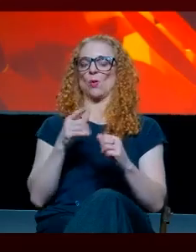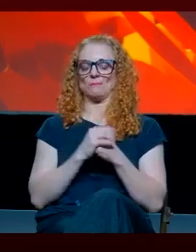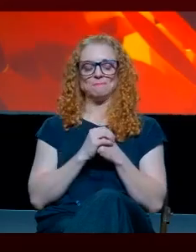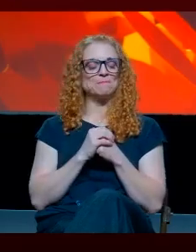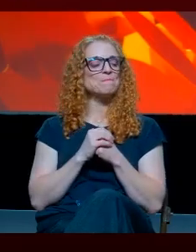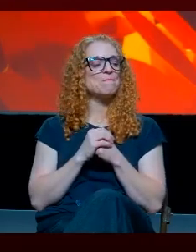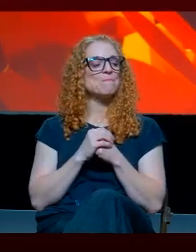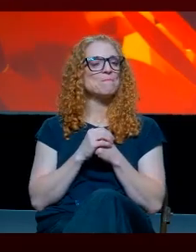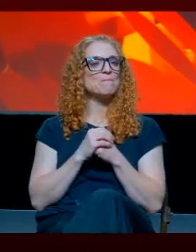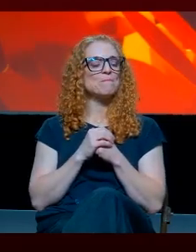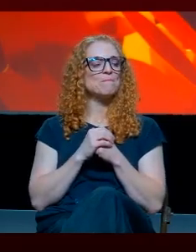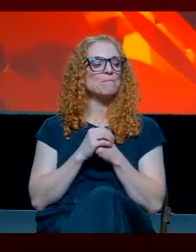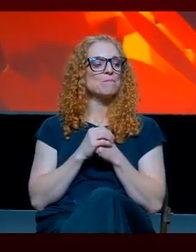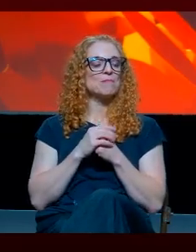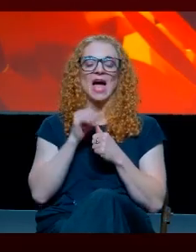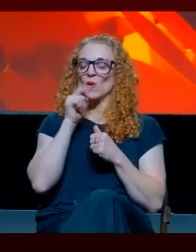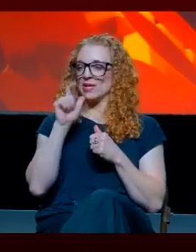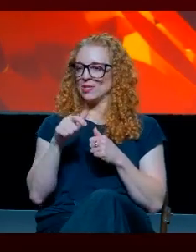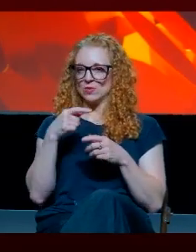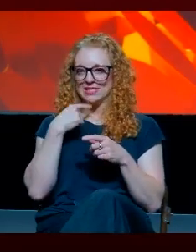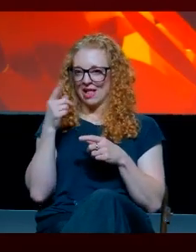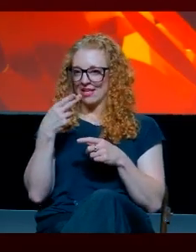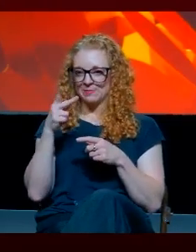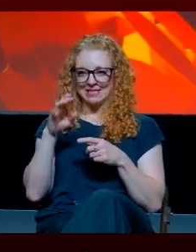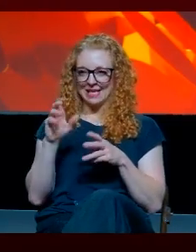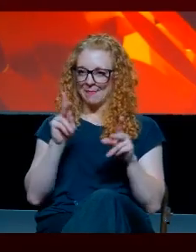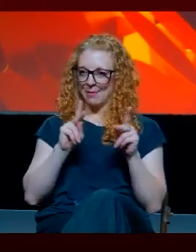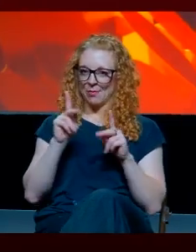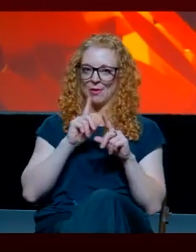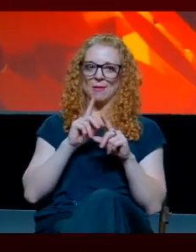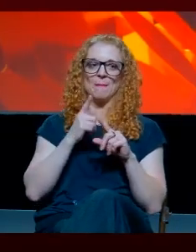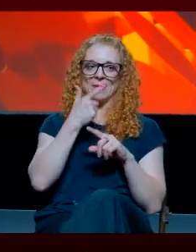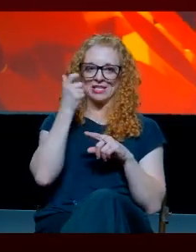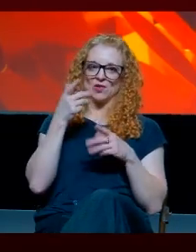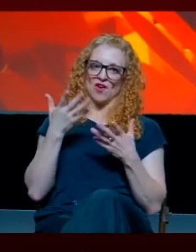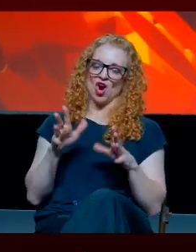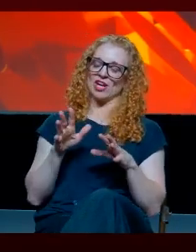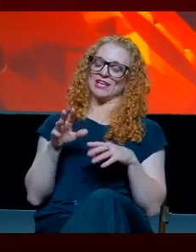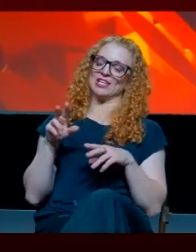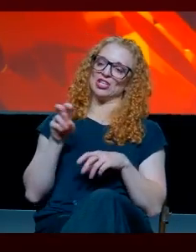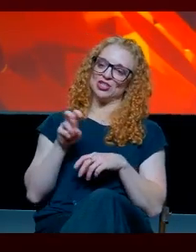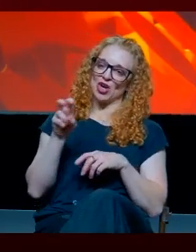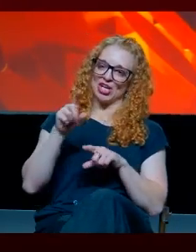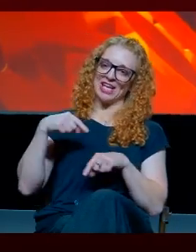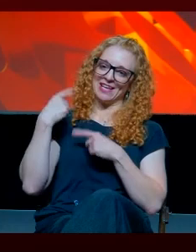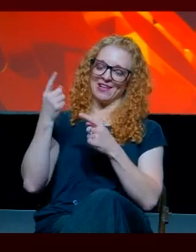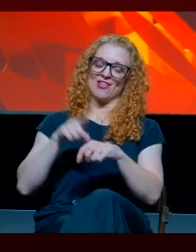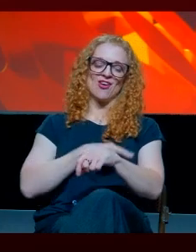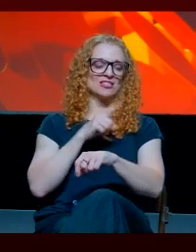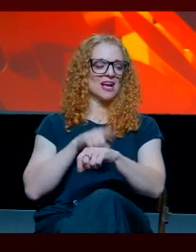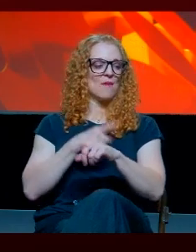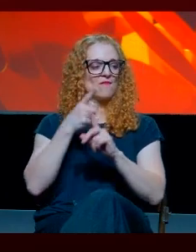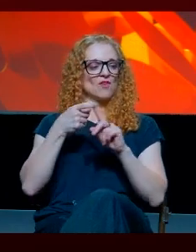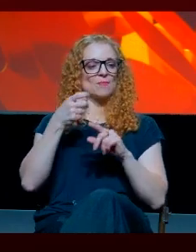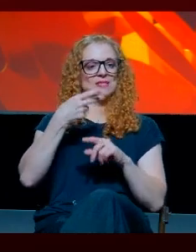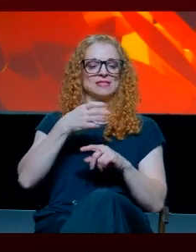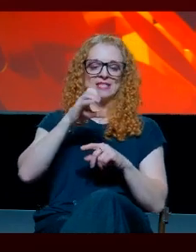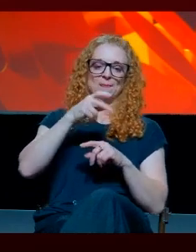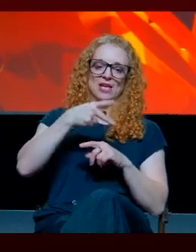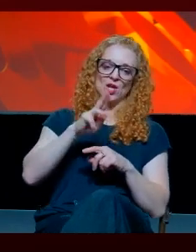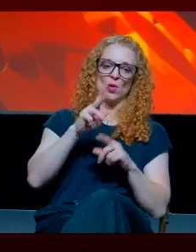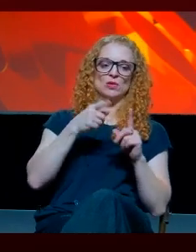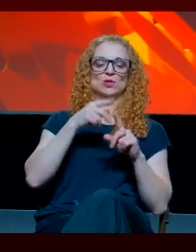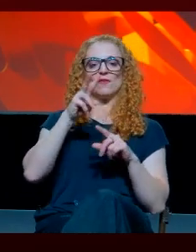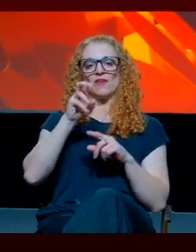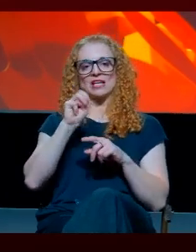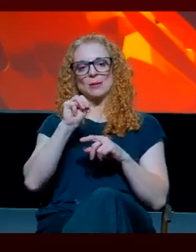So I don't need to tell HPC people, but you've been on a journey for a very long time, from CPUs to vector